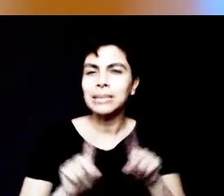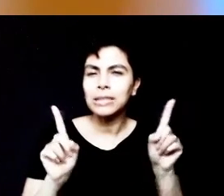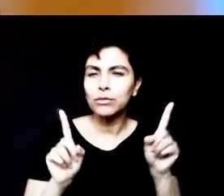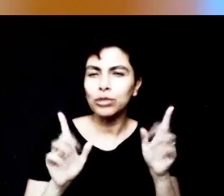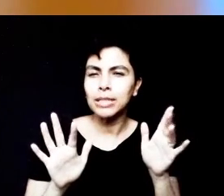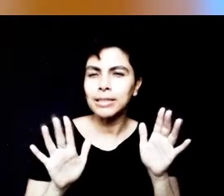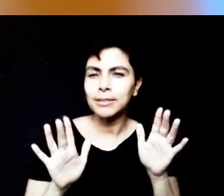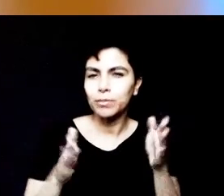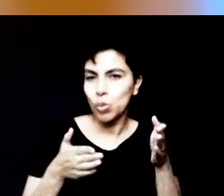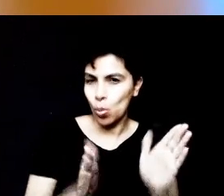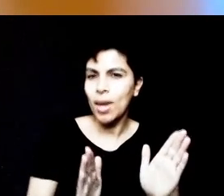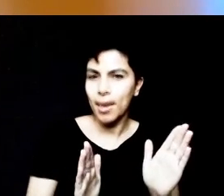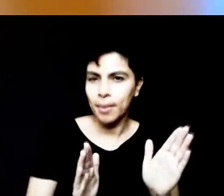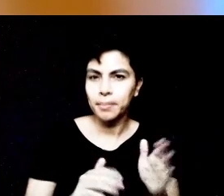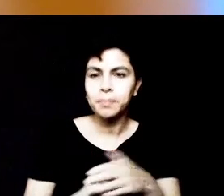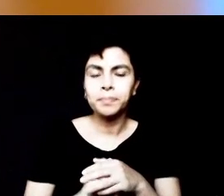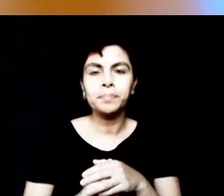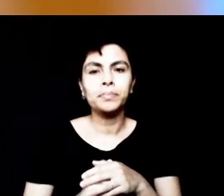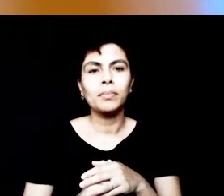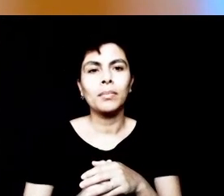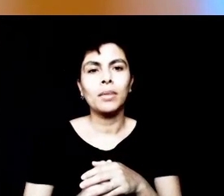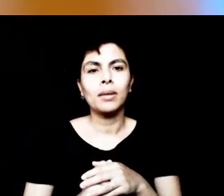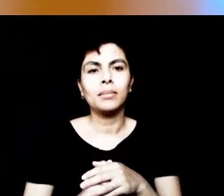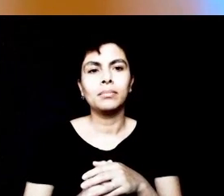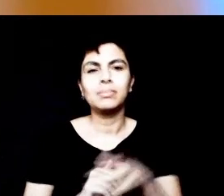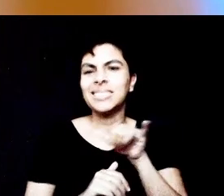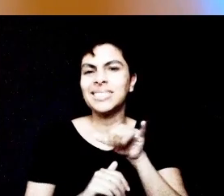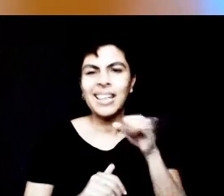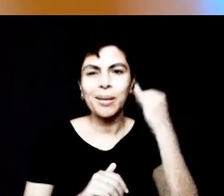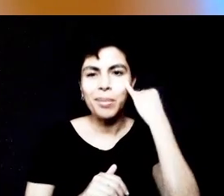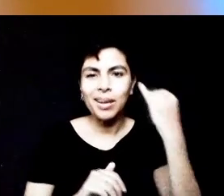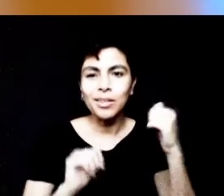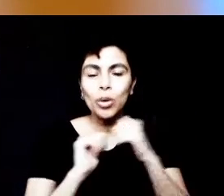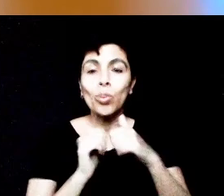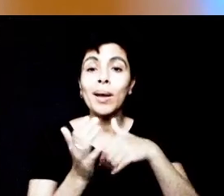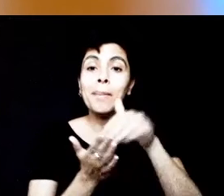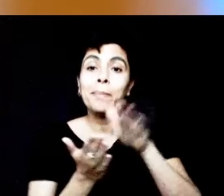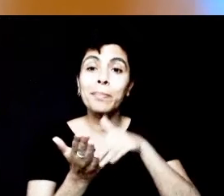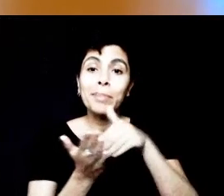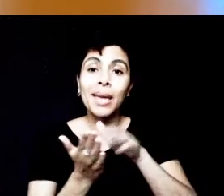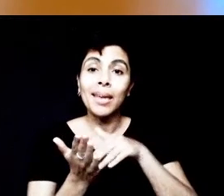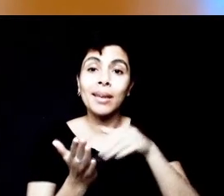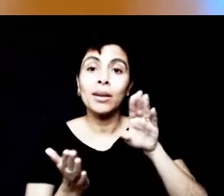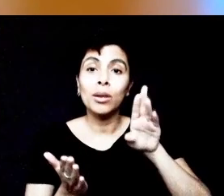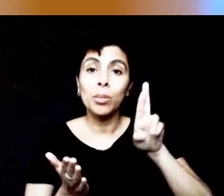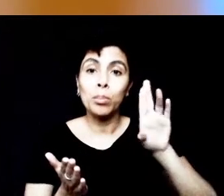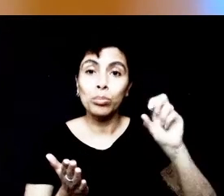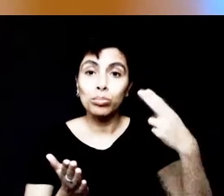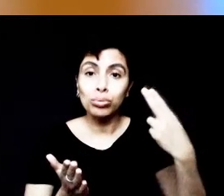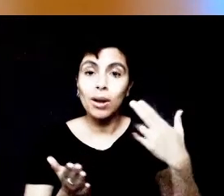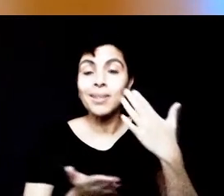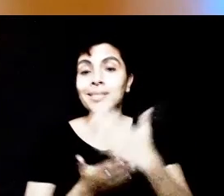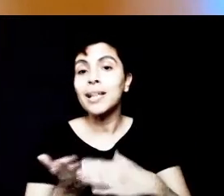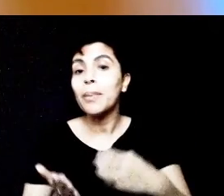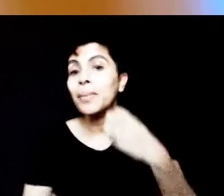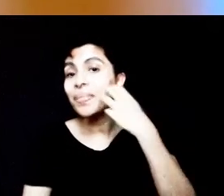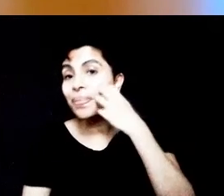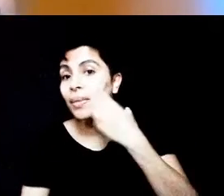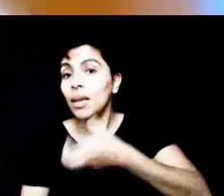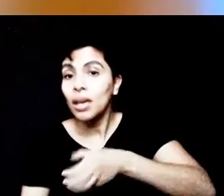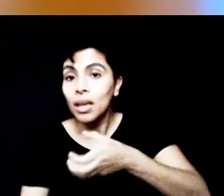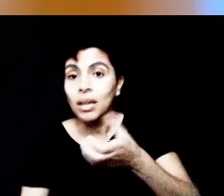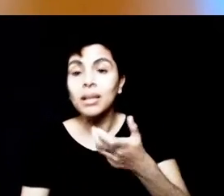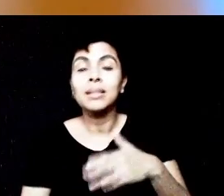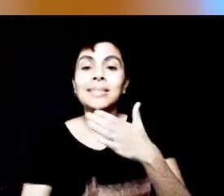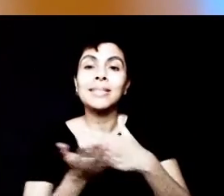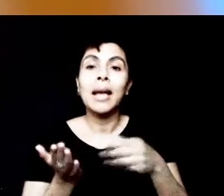just using a slightly different way. Same thing with things like paintbrushes, offering different sizes. Some of them are